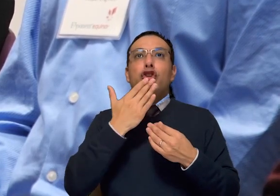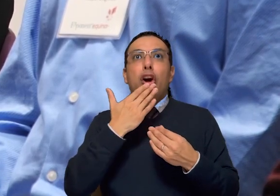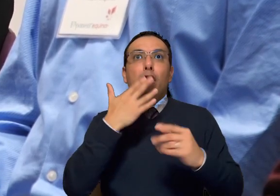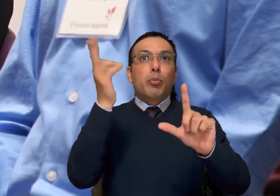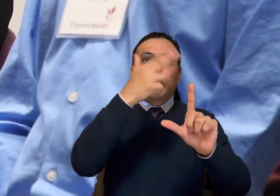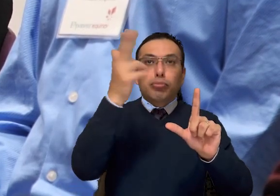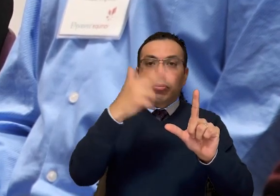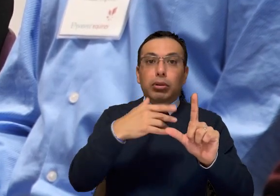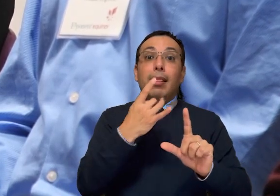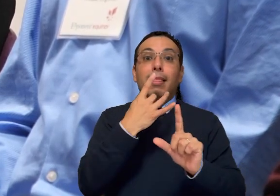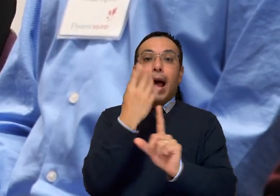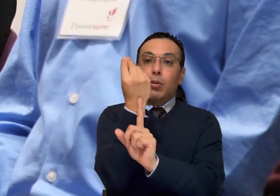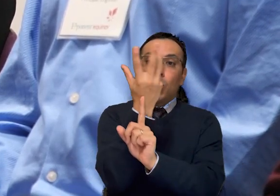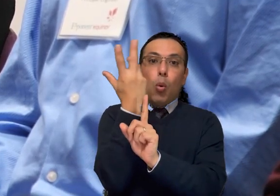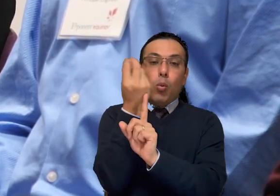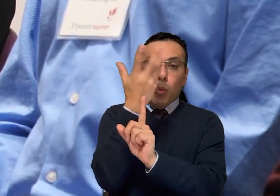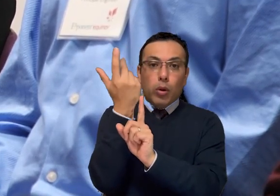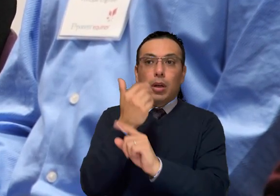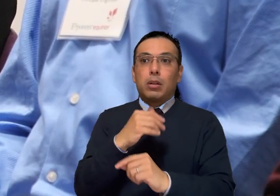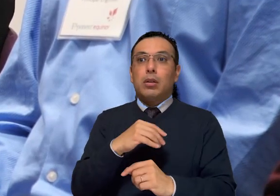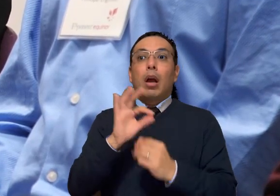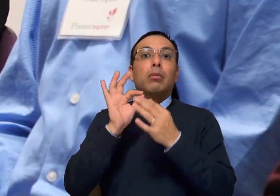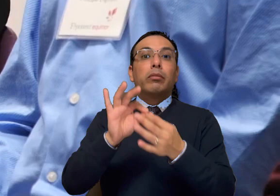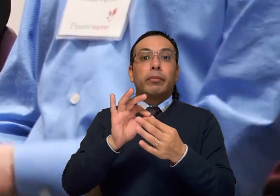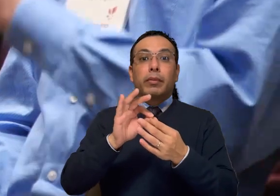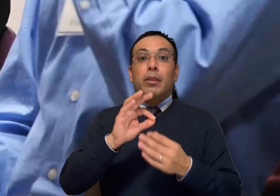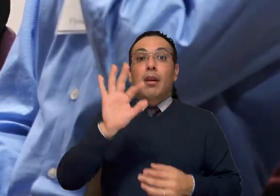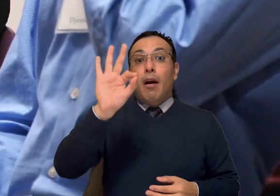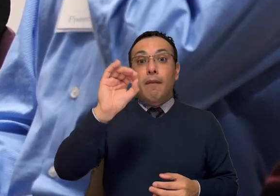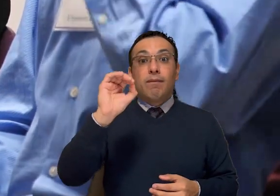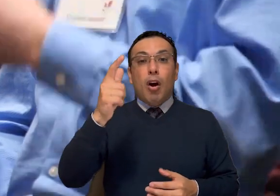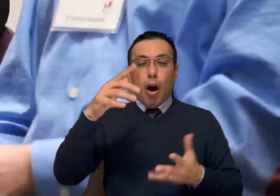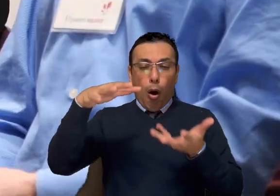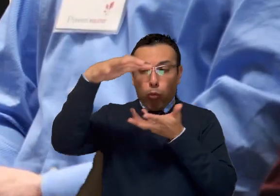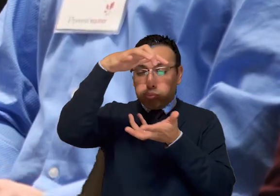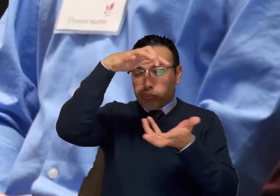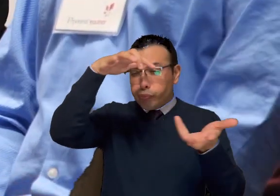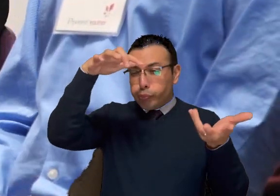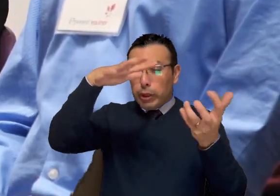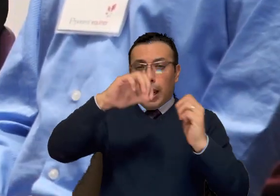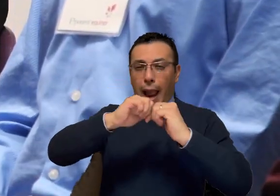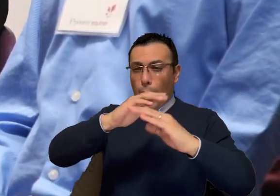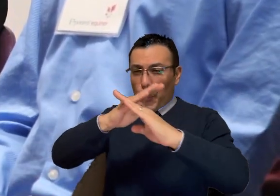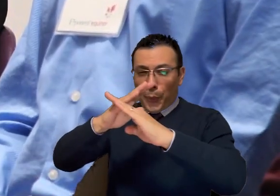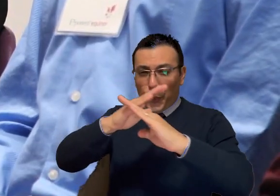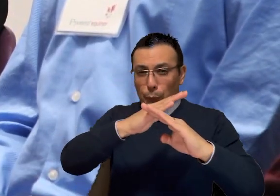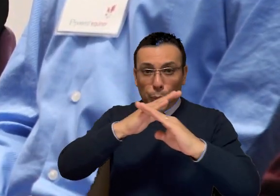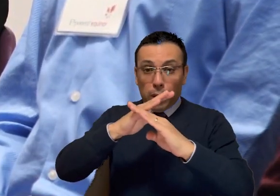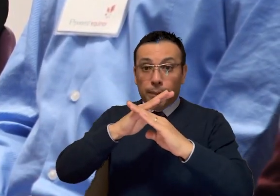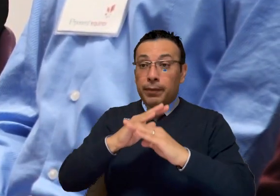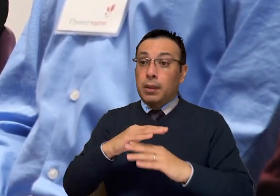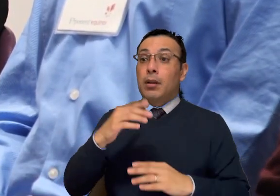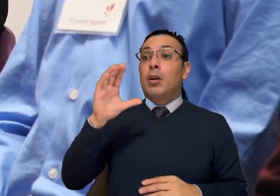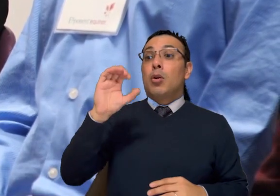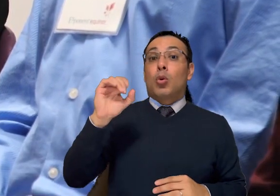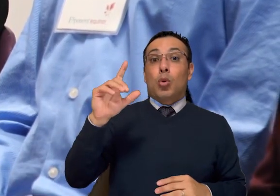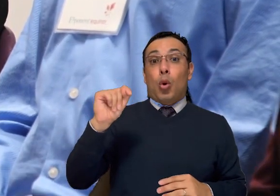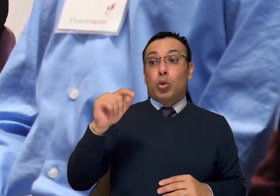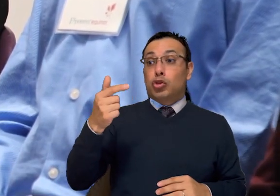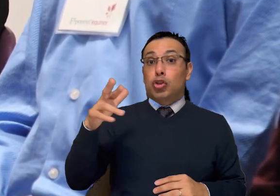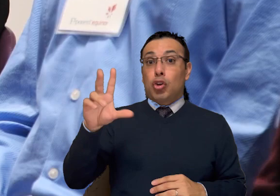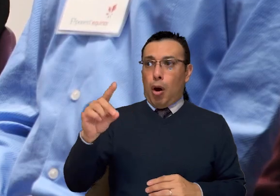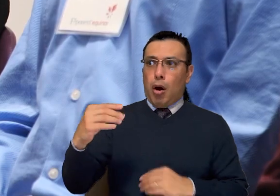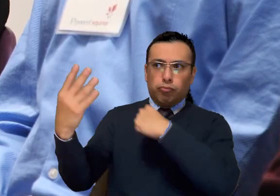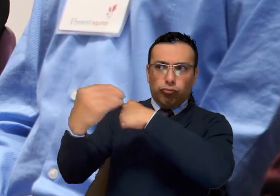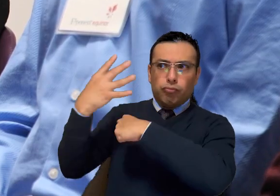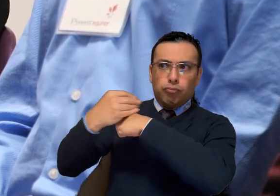kind of fog protections. So that's something we are working very, very closely currently with the Coast Guard in that design. And I